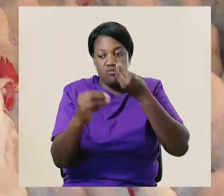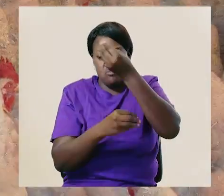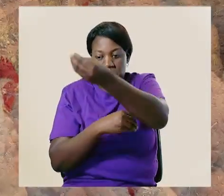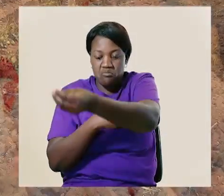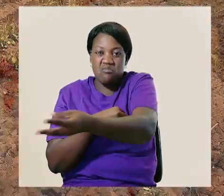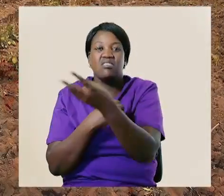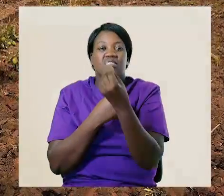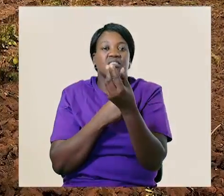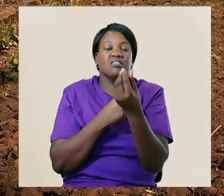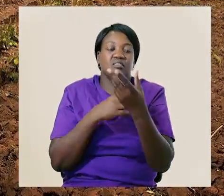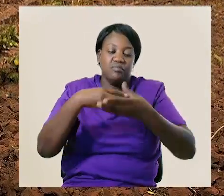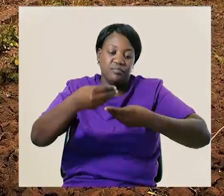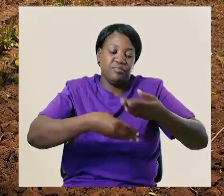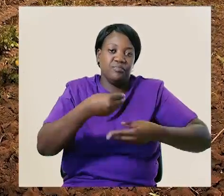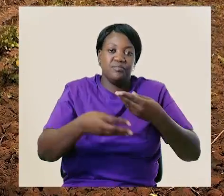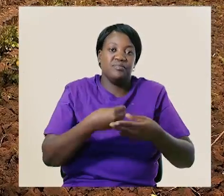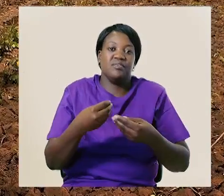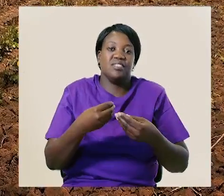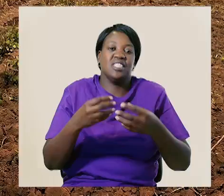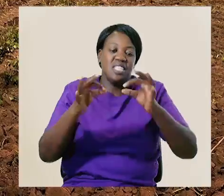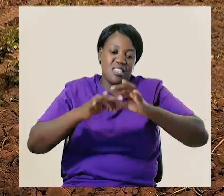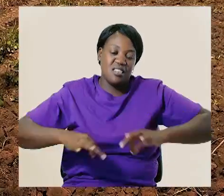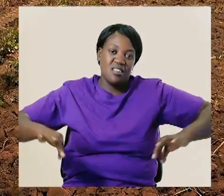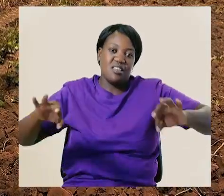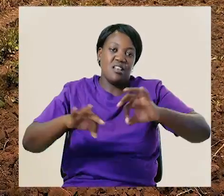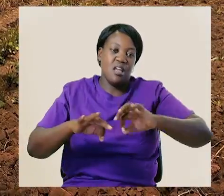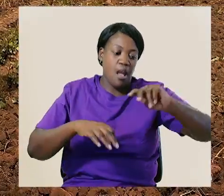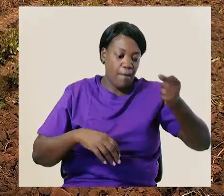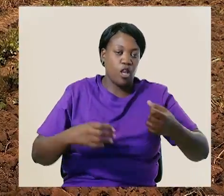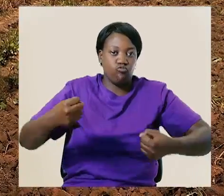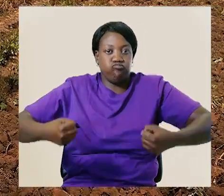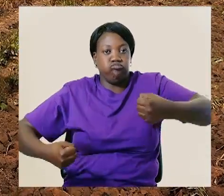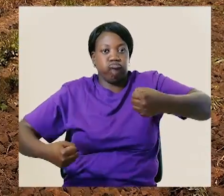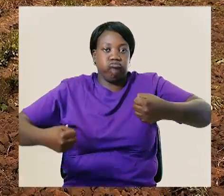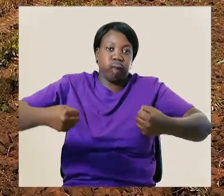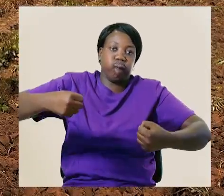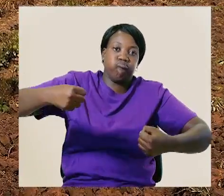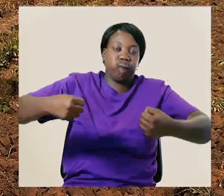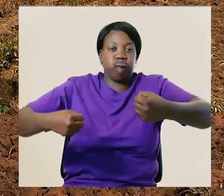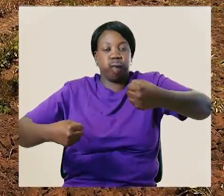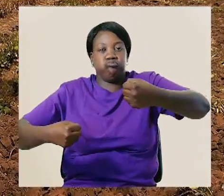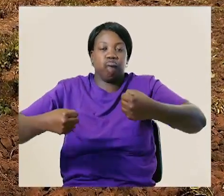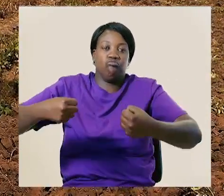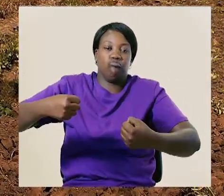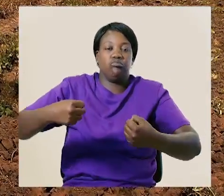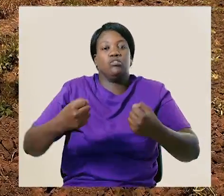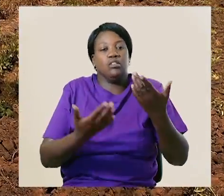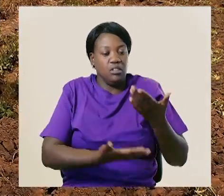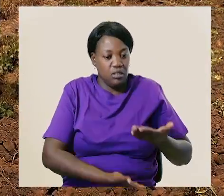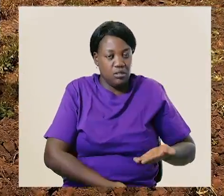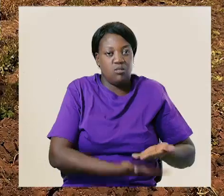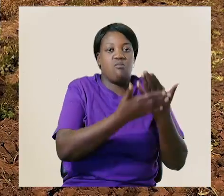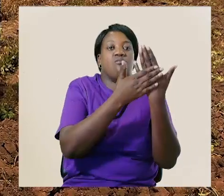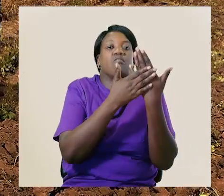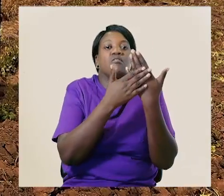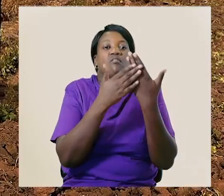money. The farmer might use this money to buy a tractor, which has been in a factory where labor